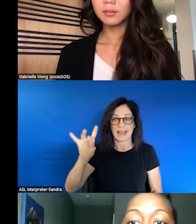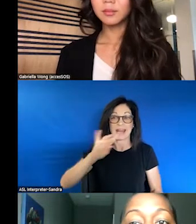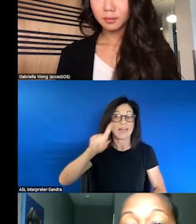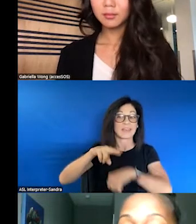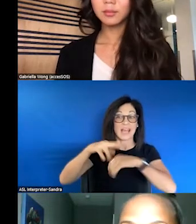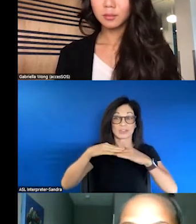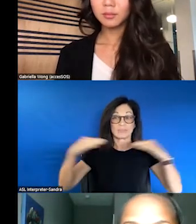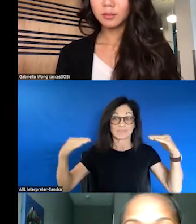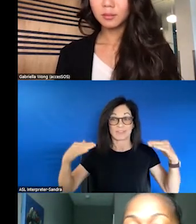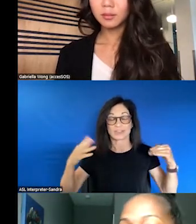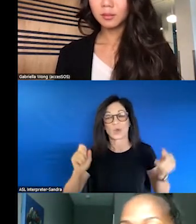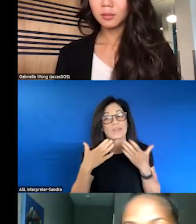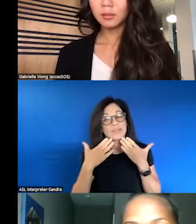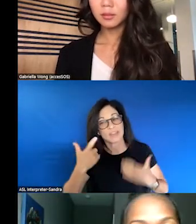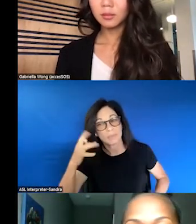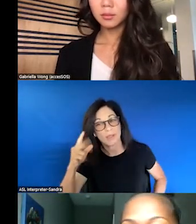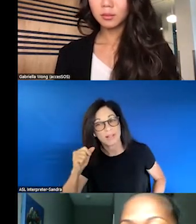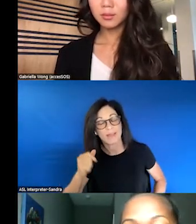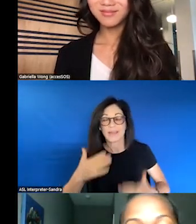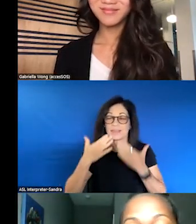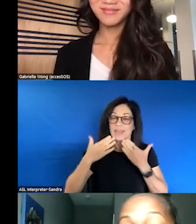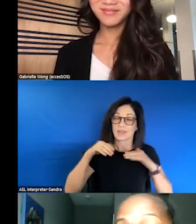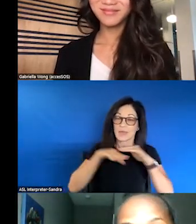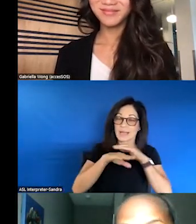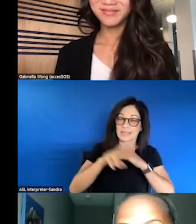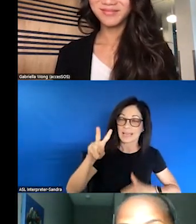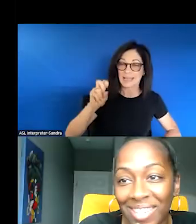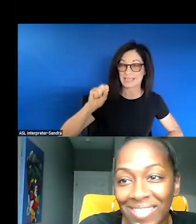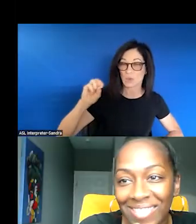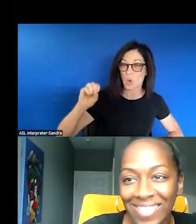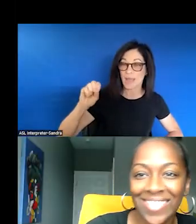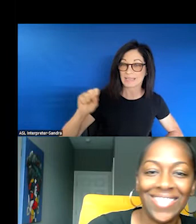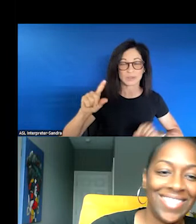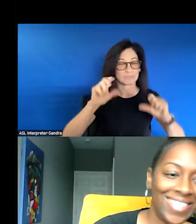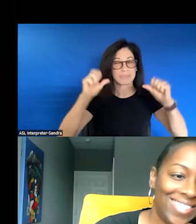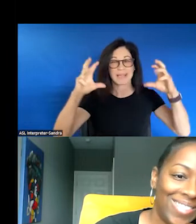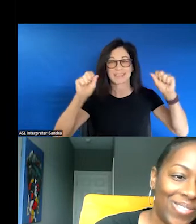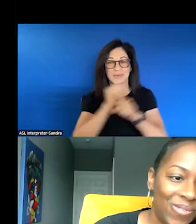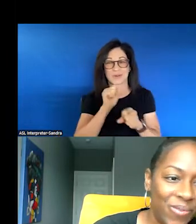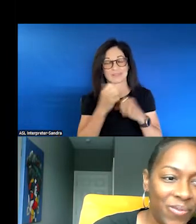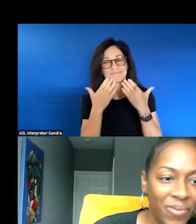level. So thank you, Gabriella. Thank you, accesSOS. You guys are doing amazing, amazing work.